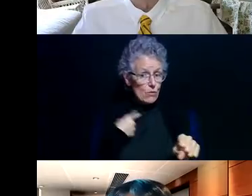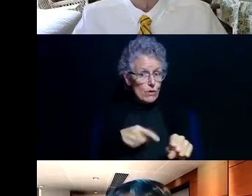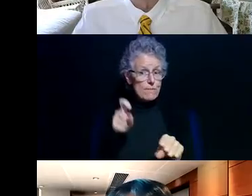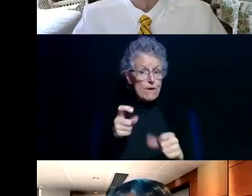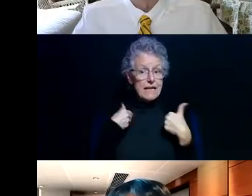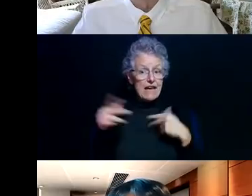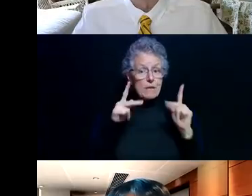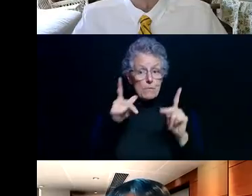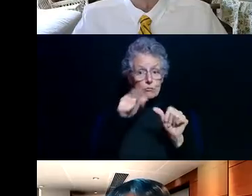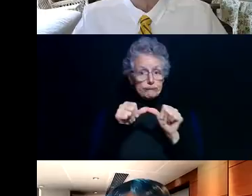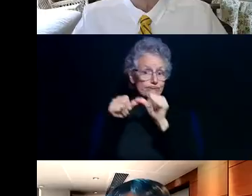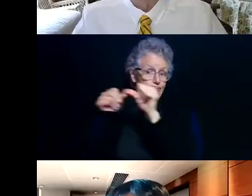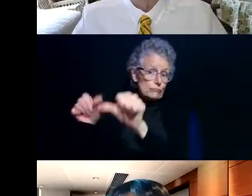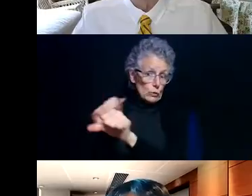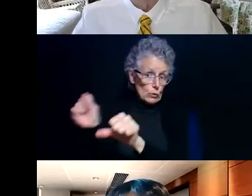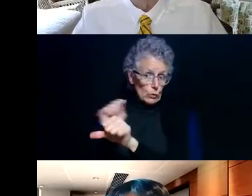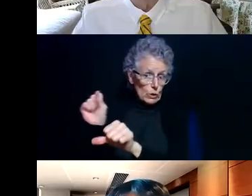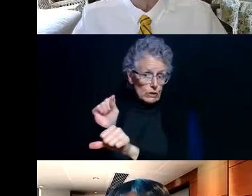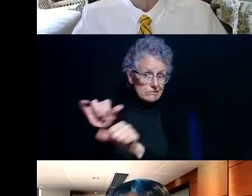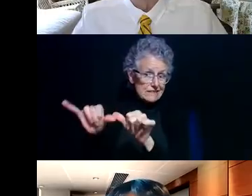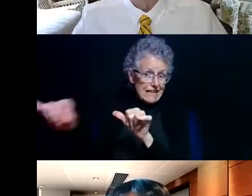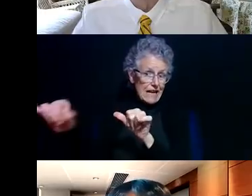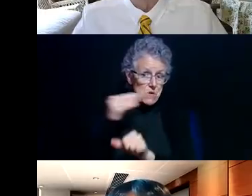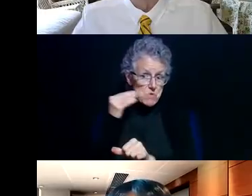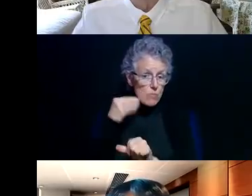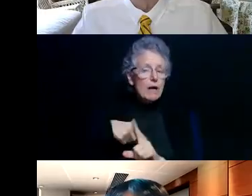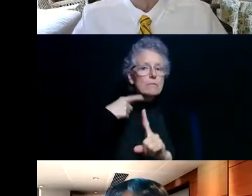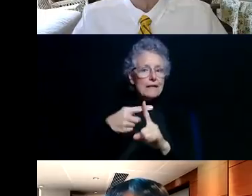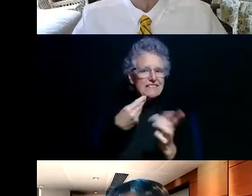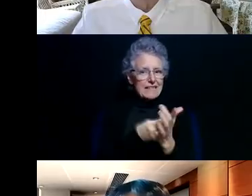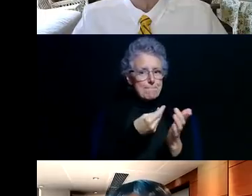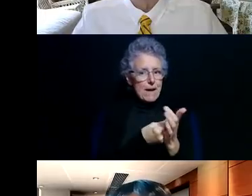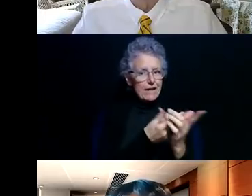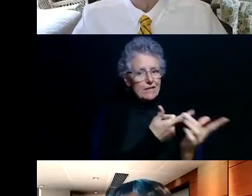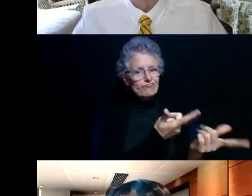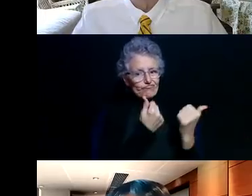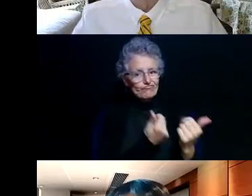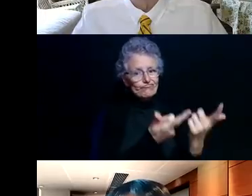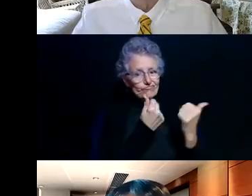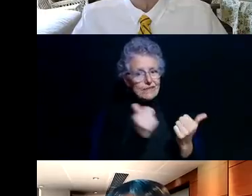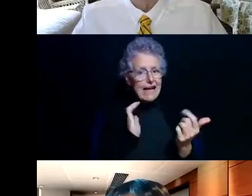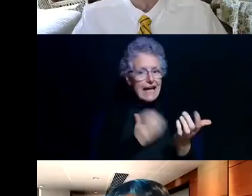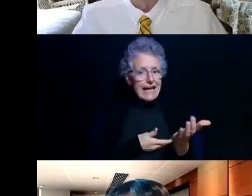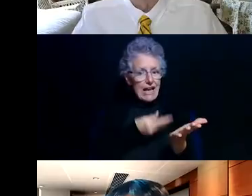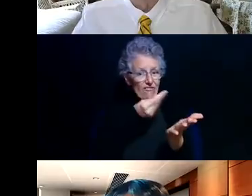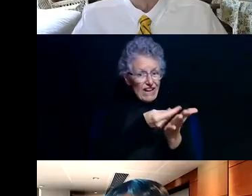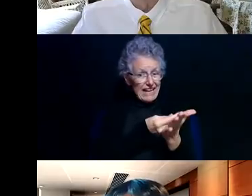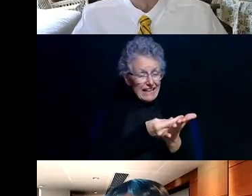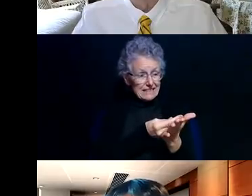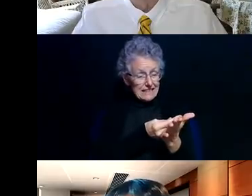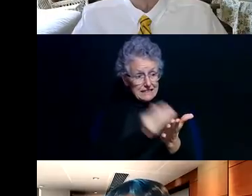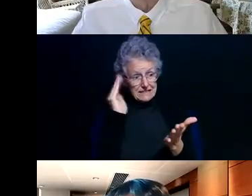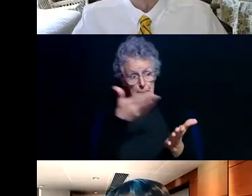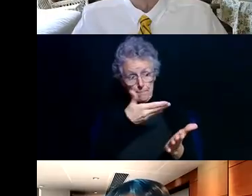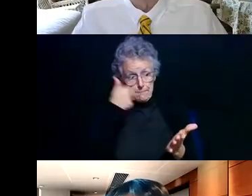people continue to work from home, but also as the revenue comes in and our finances look better, we can look and